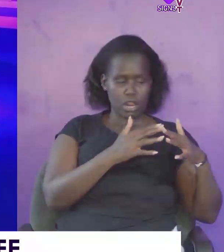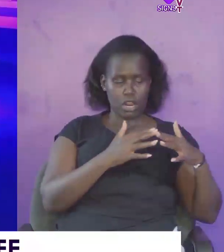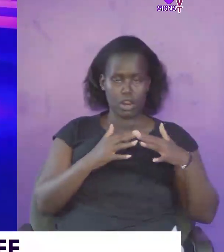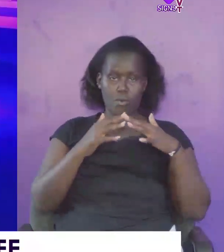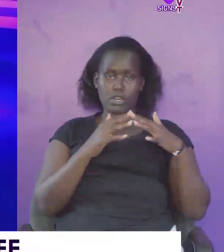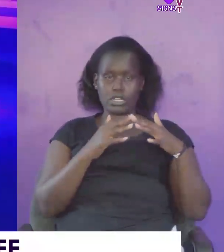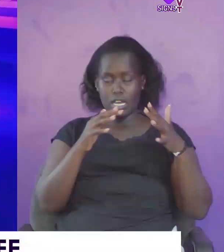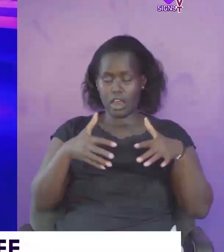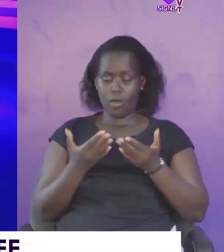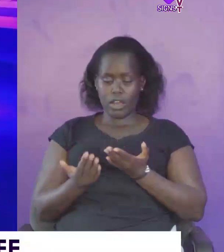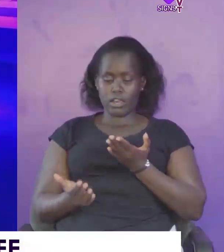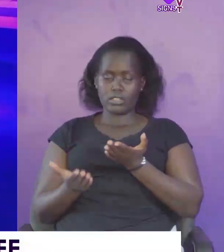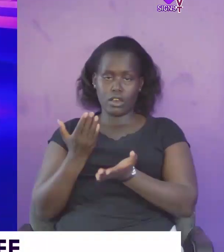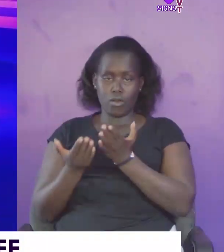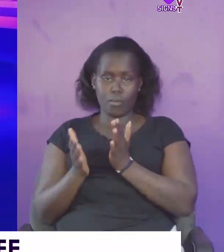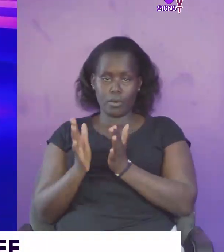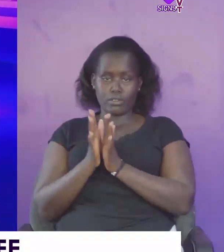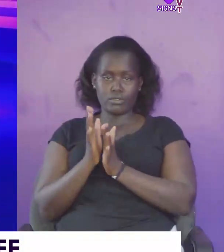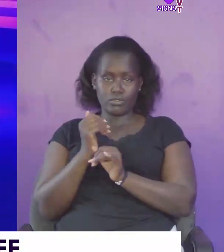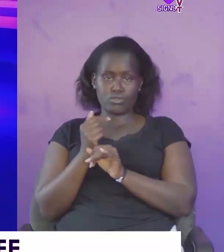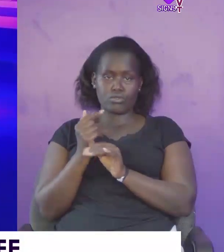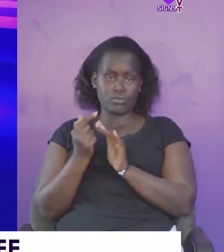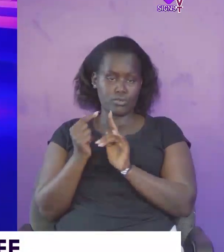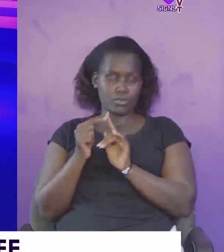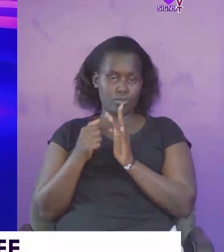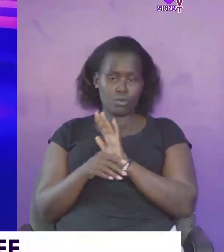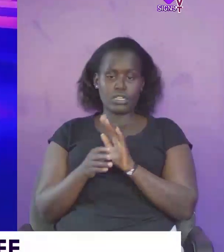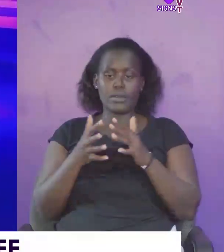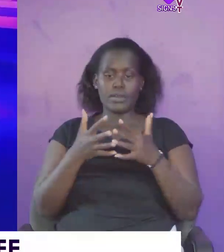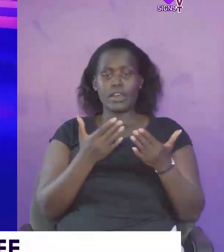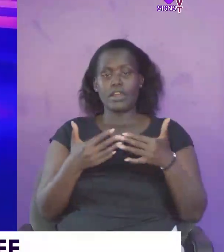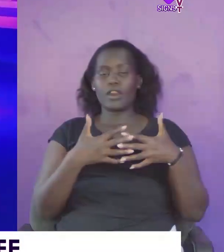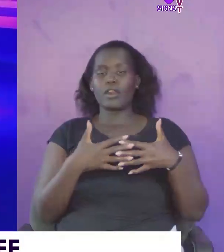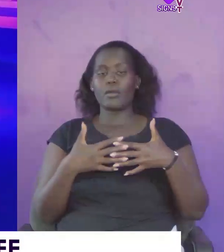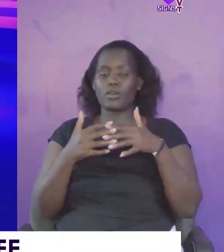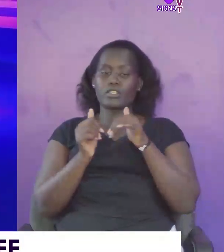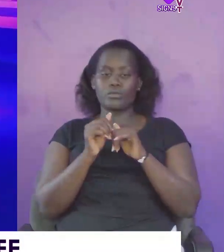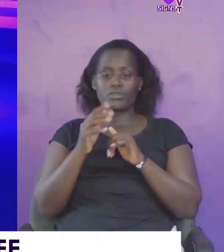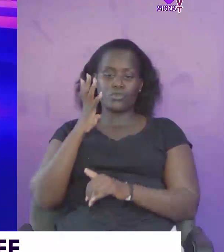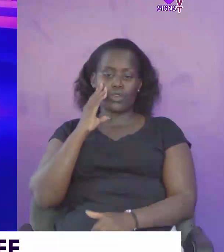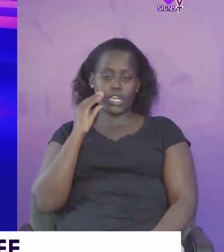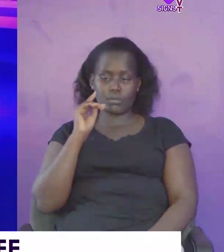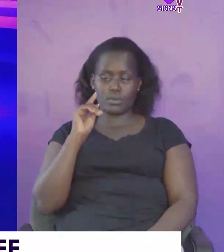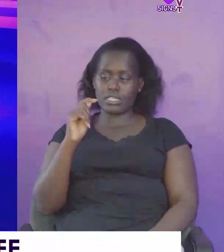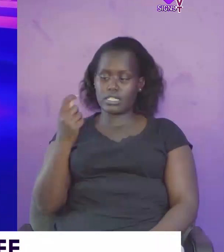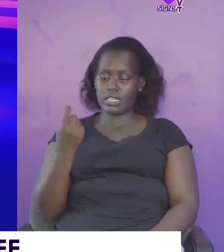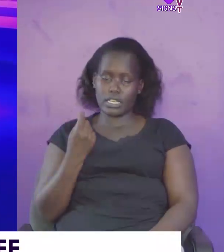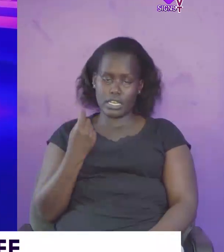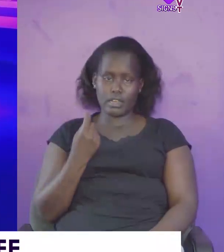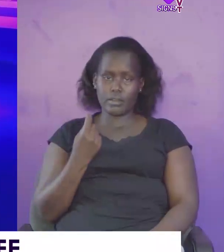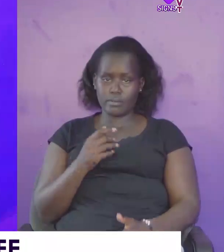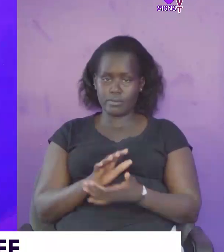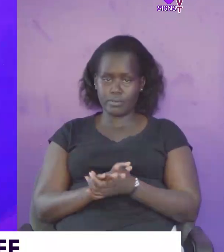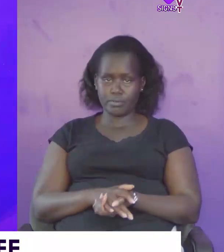as compared to the kind of democracy that we experience in Kenya. Yeah, even it's in been East a Africa. minute, especially in the